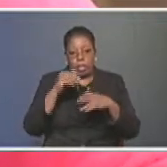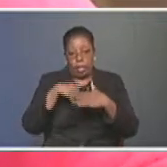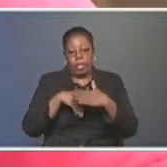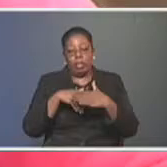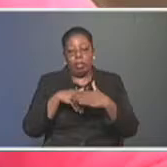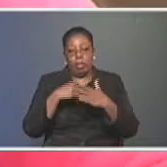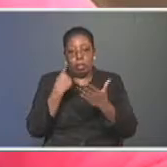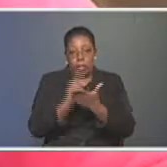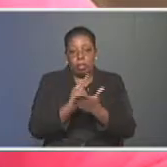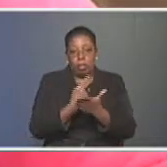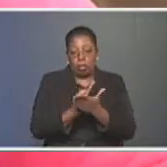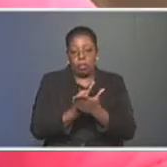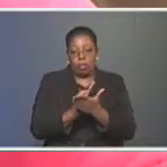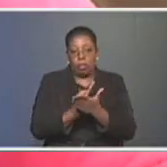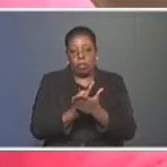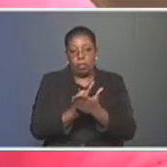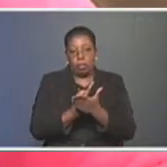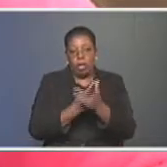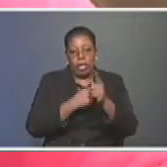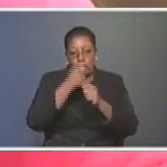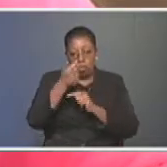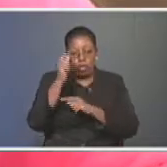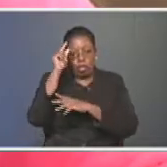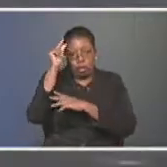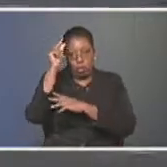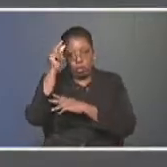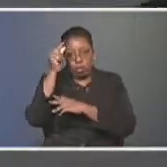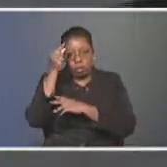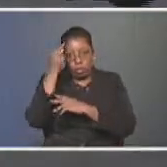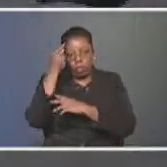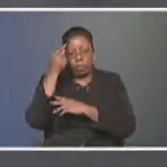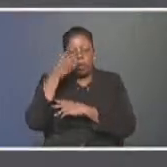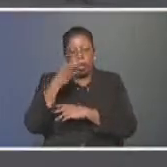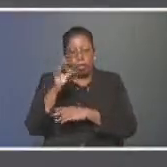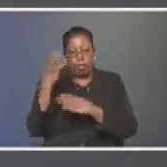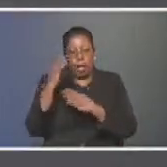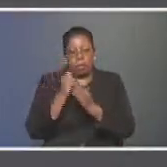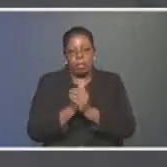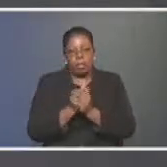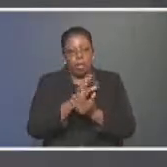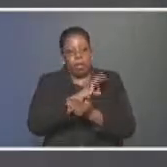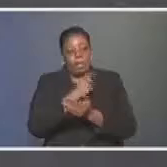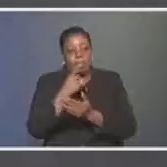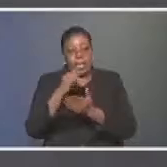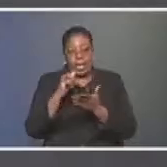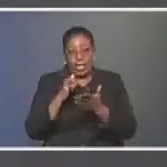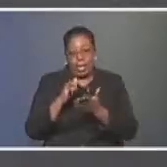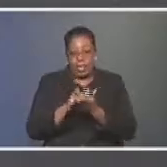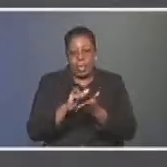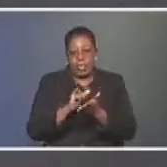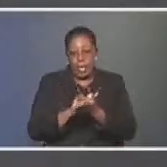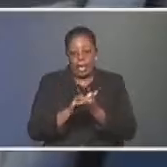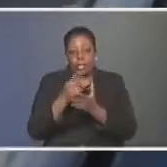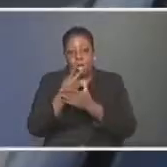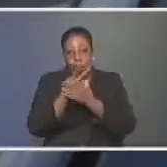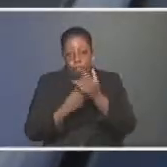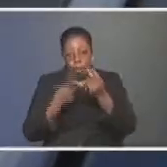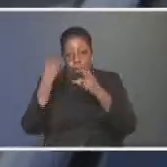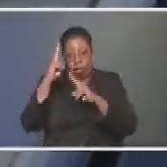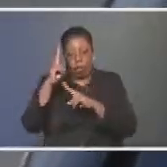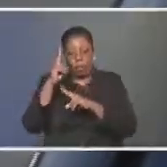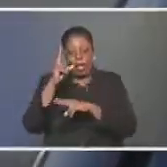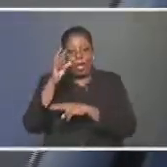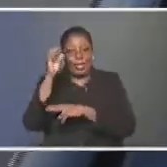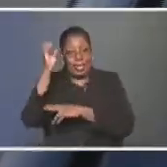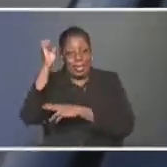movement and between the trade union movement and the government of the Bahamas. In fact, Farquharson says he and the Labor Minister, the Honorable Keith